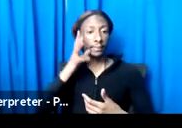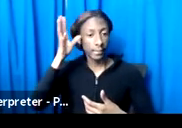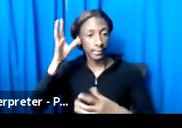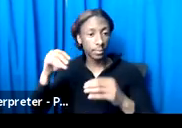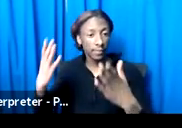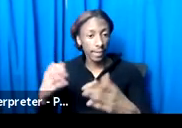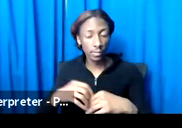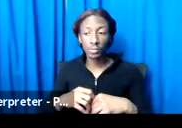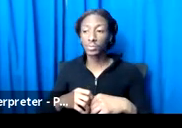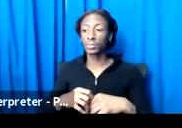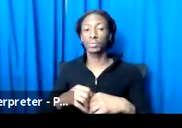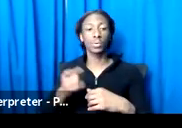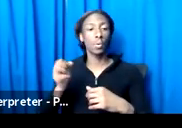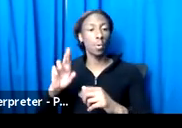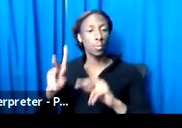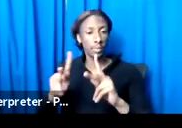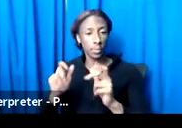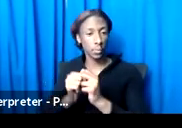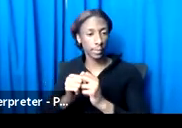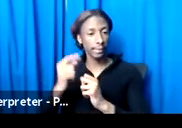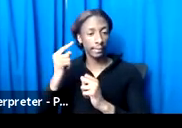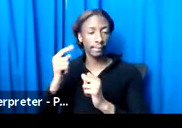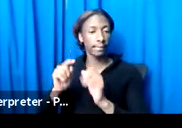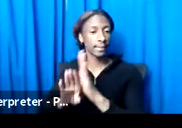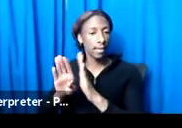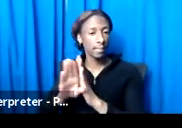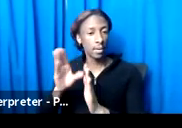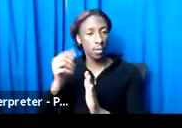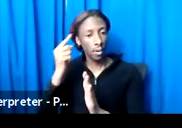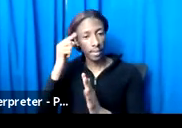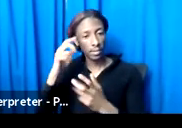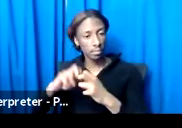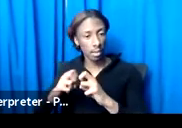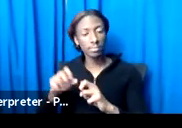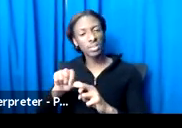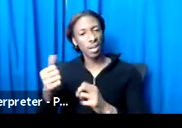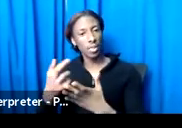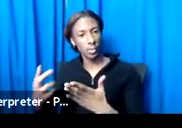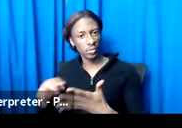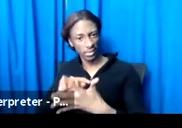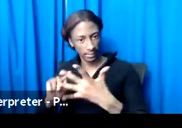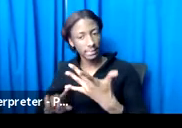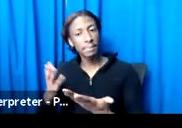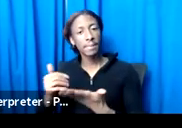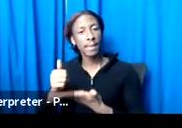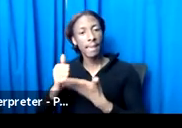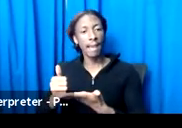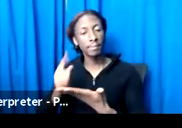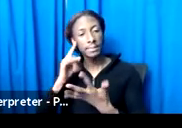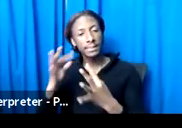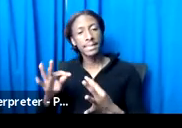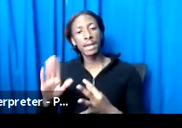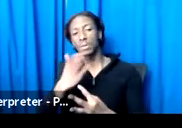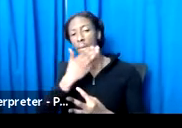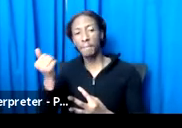or people with development and behavioral disorders. These other resources can be helpful in determining your best policies and